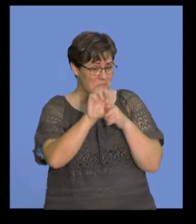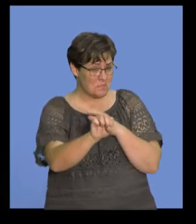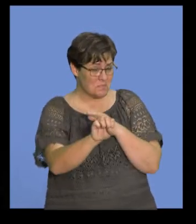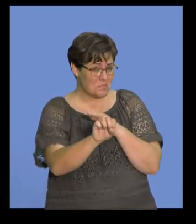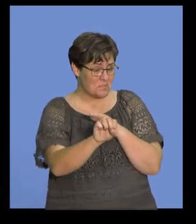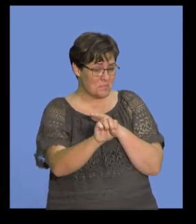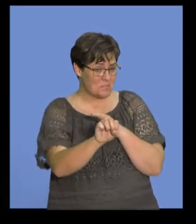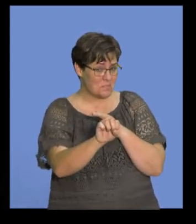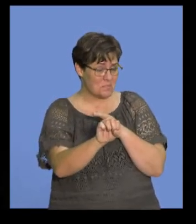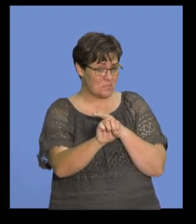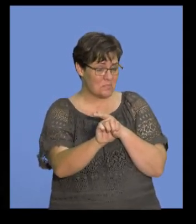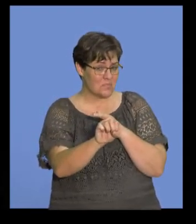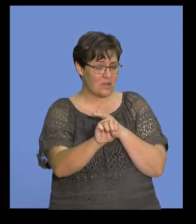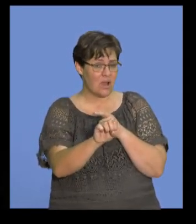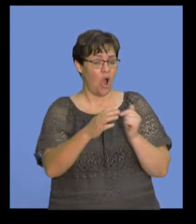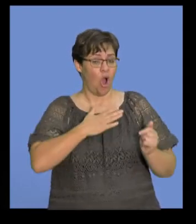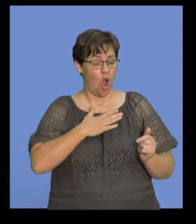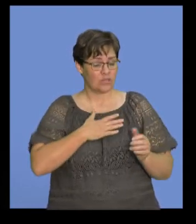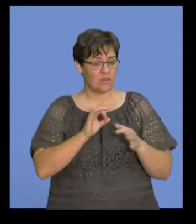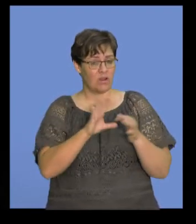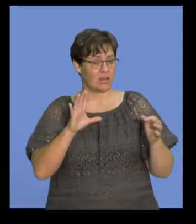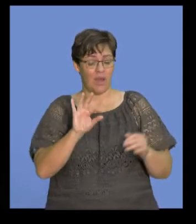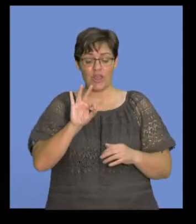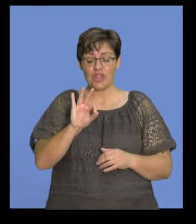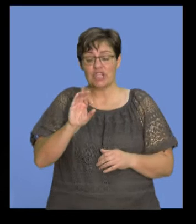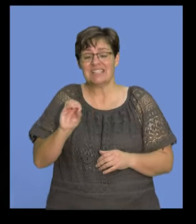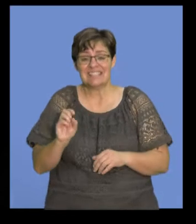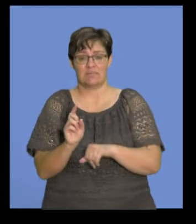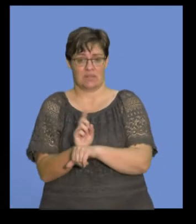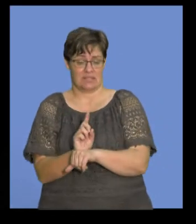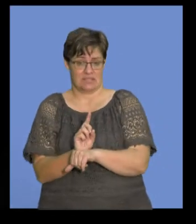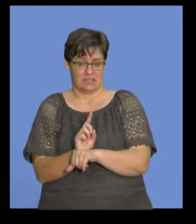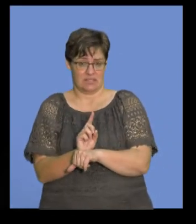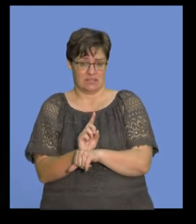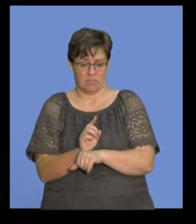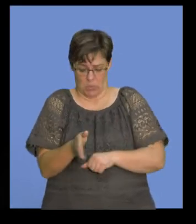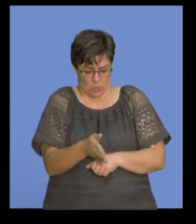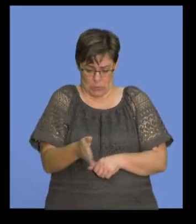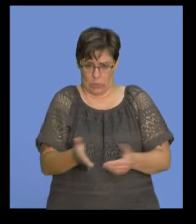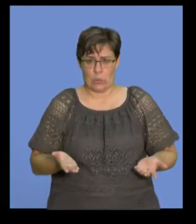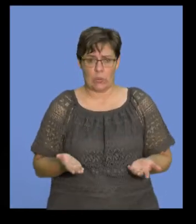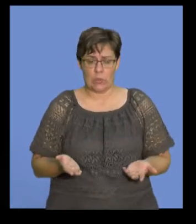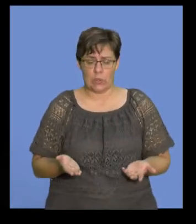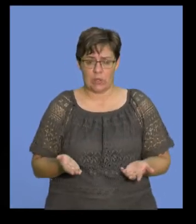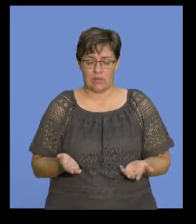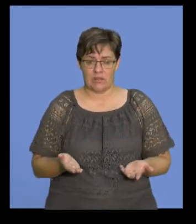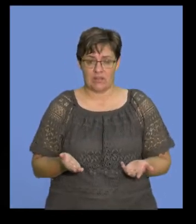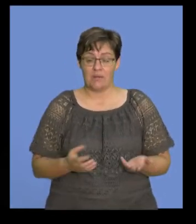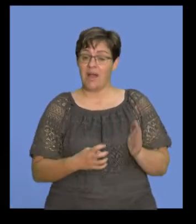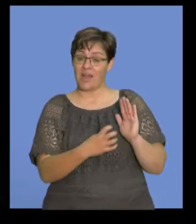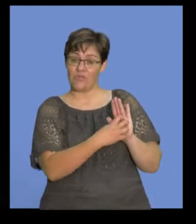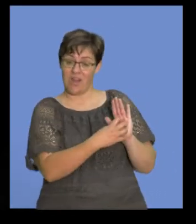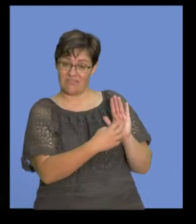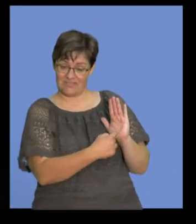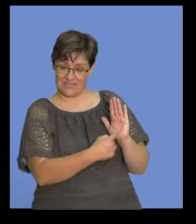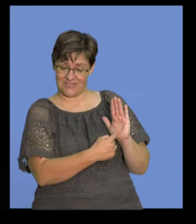you determine what would be the amount of oxygen released at 30 minutes? Now, remember that your